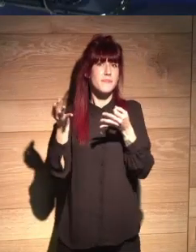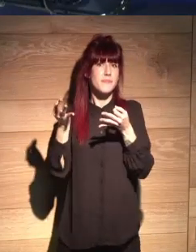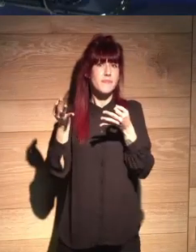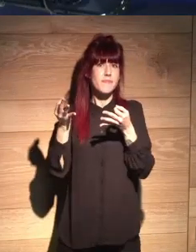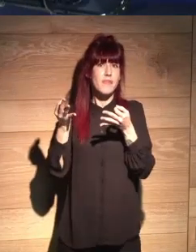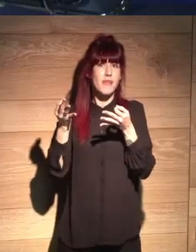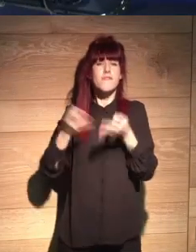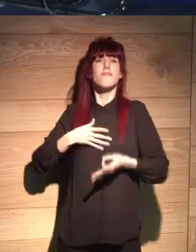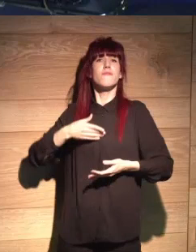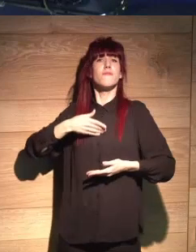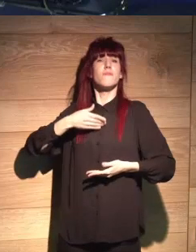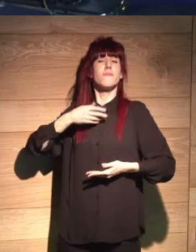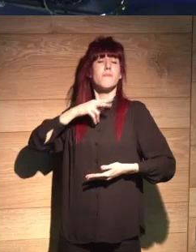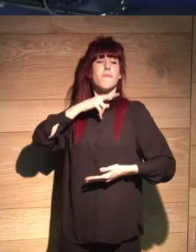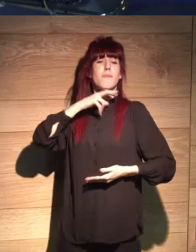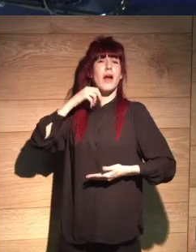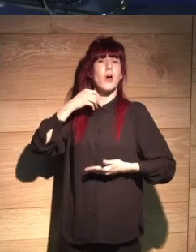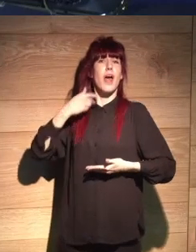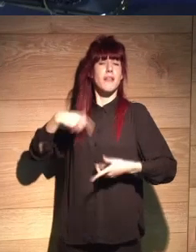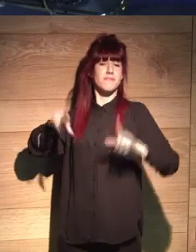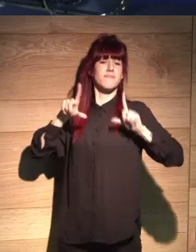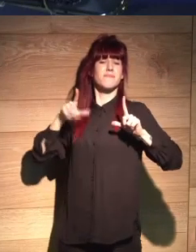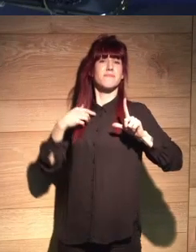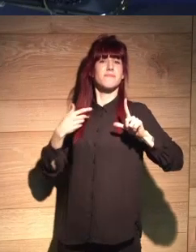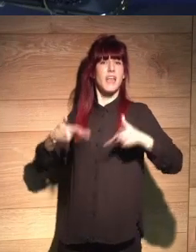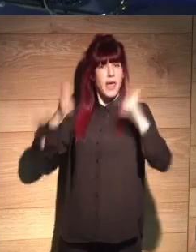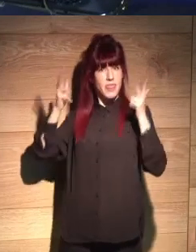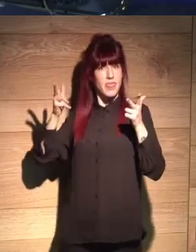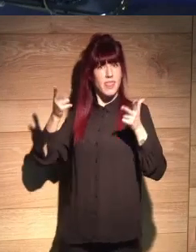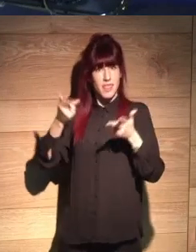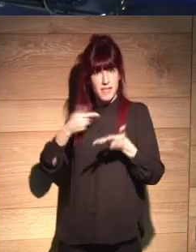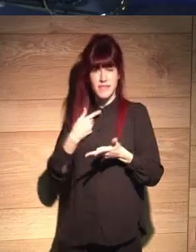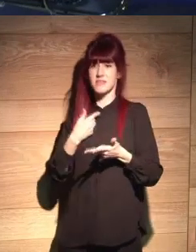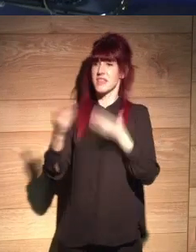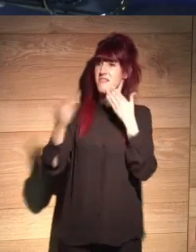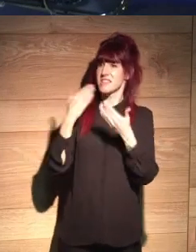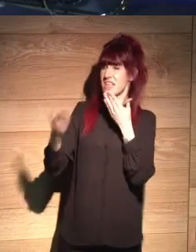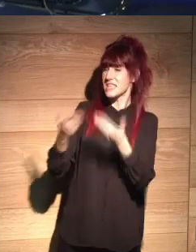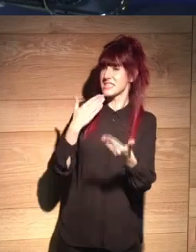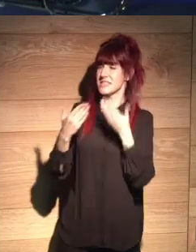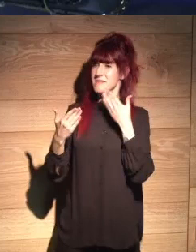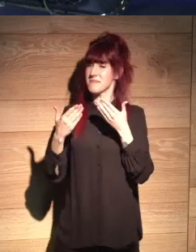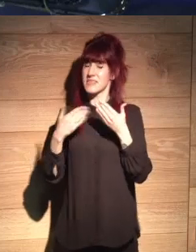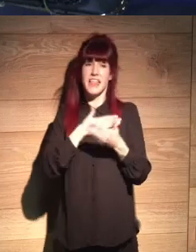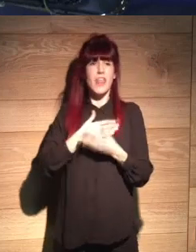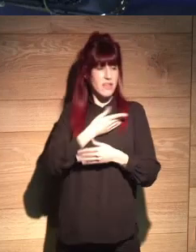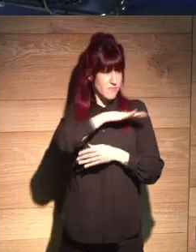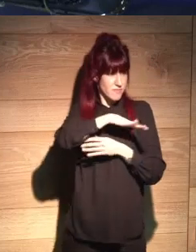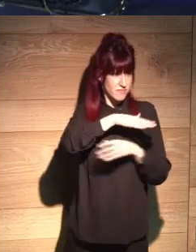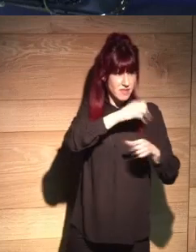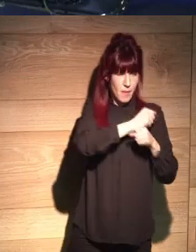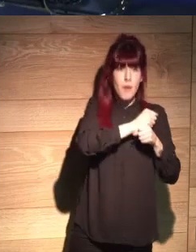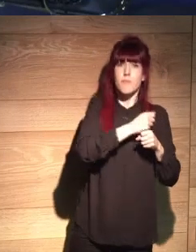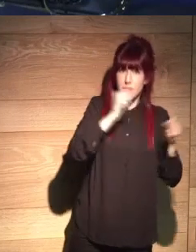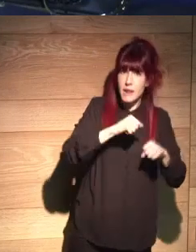seconds. Please, you have to make you valid. If you are called for another job, go to the interviews. Are you happy where you are? Yes, but